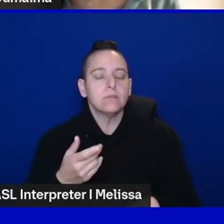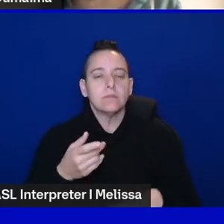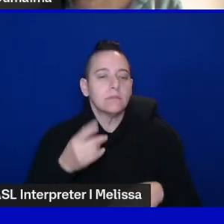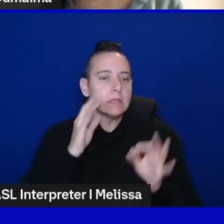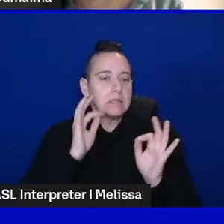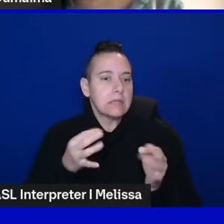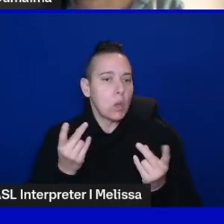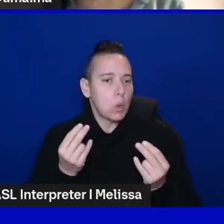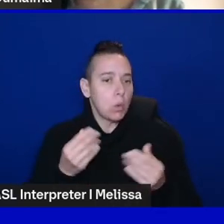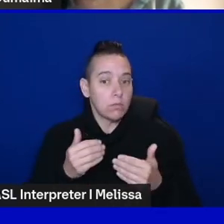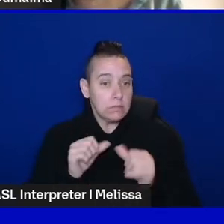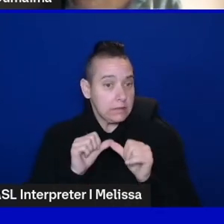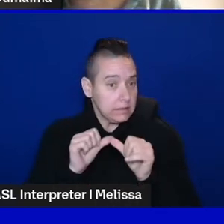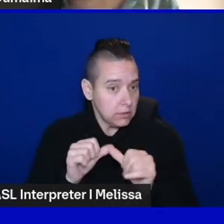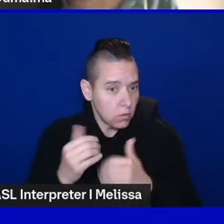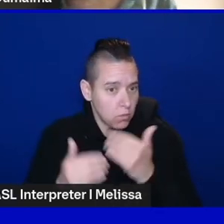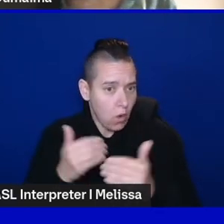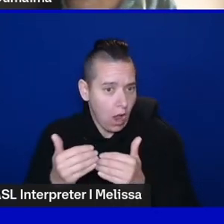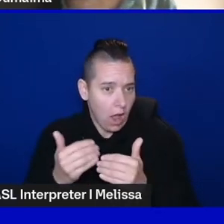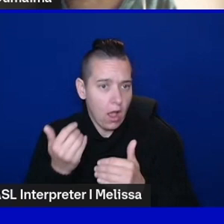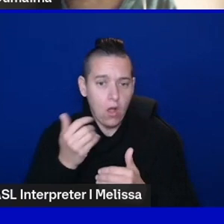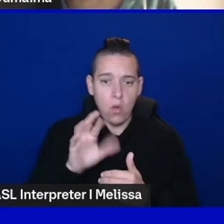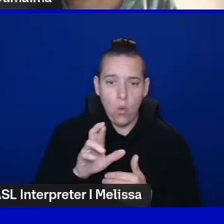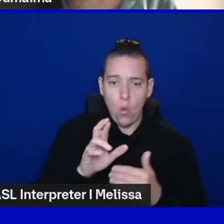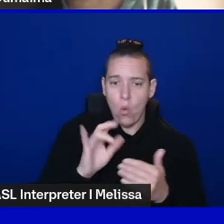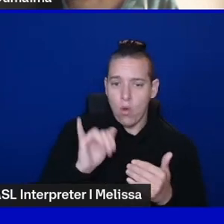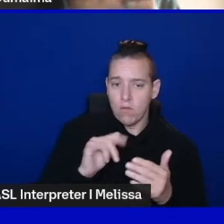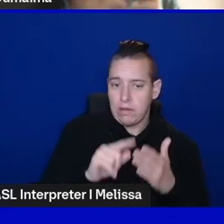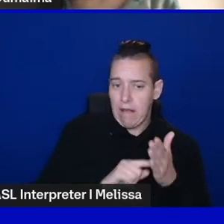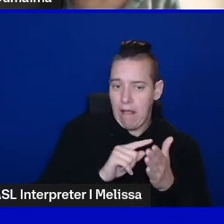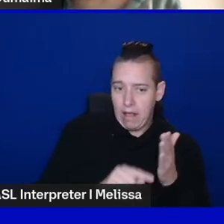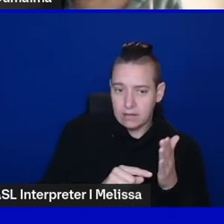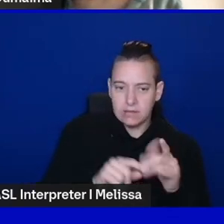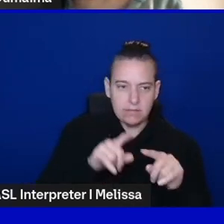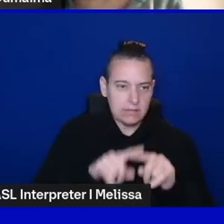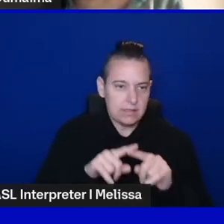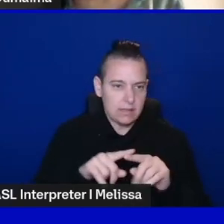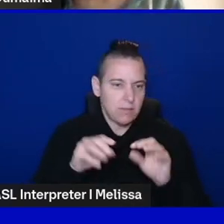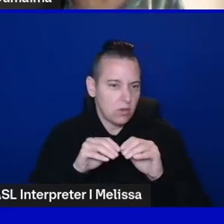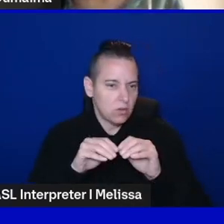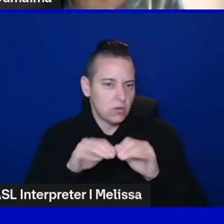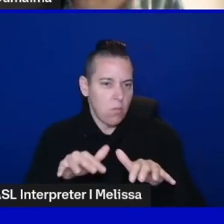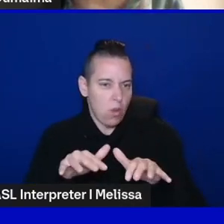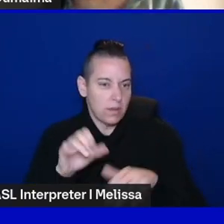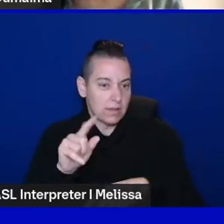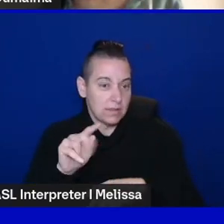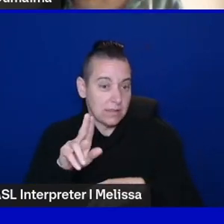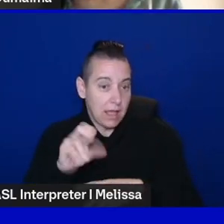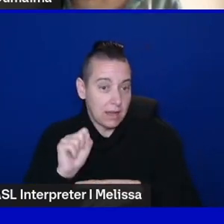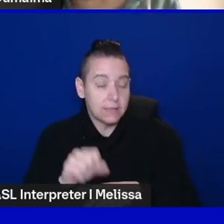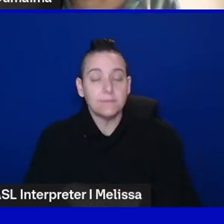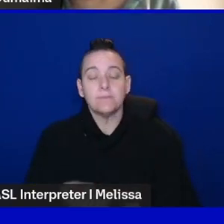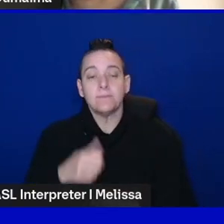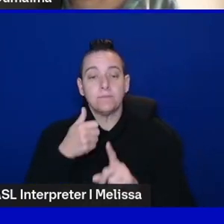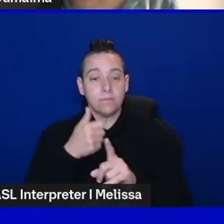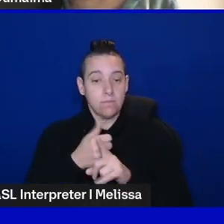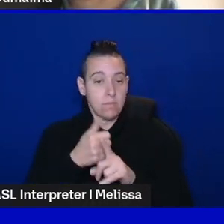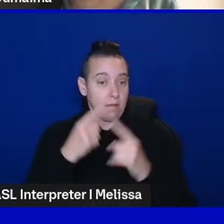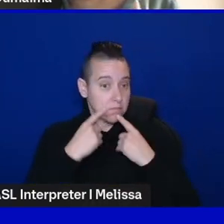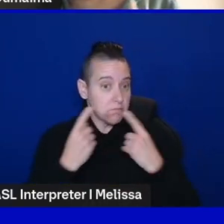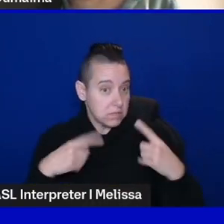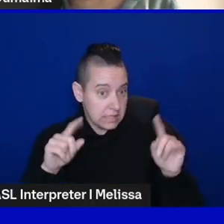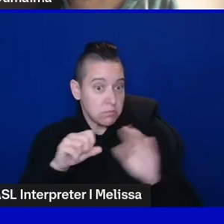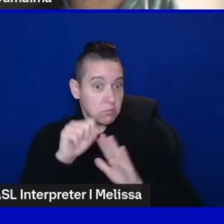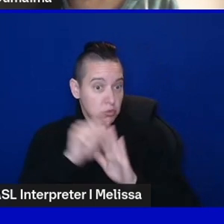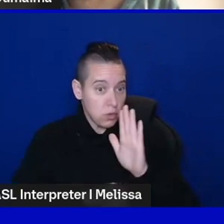to continue with the process or handle a cancellation according to the deployment status. And if the deployment scripts are successful, we